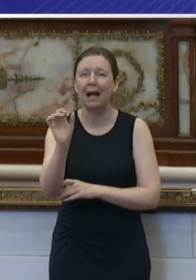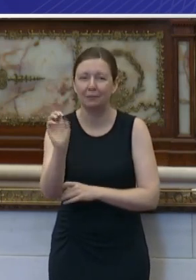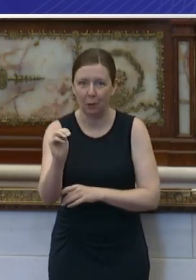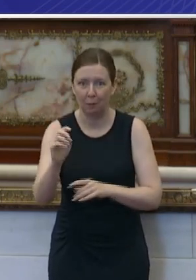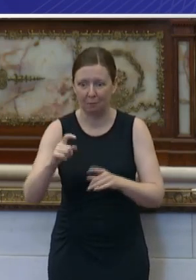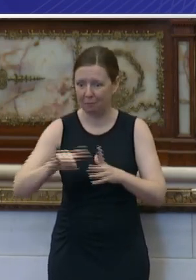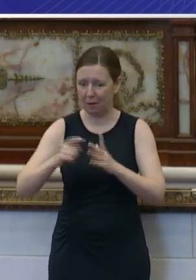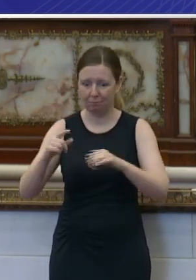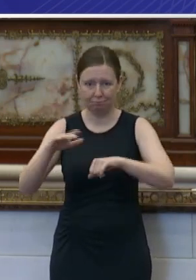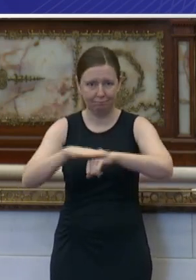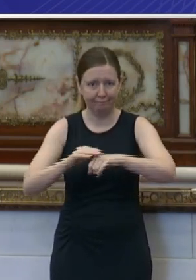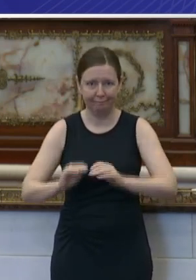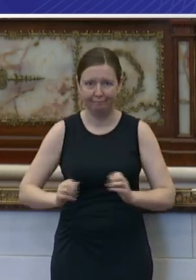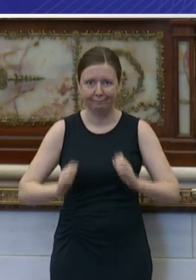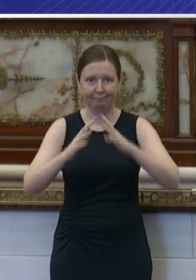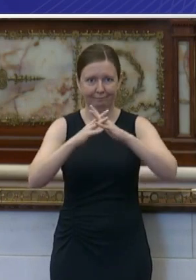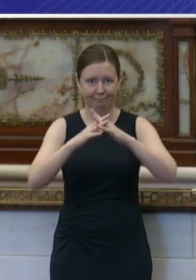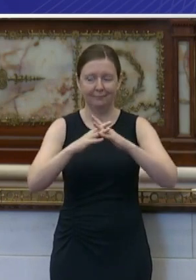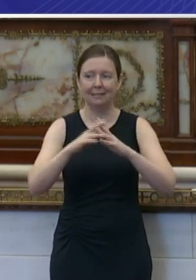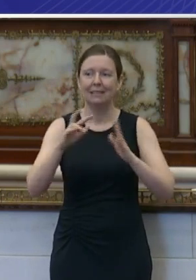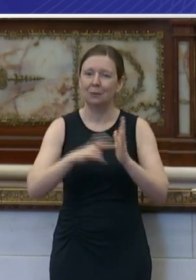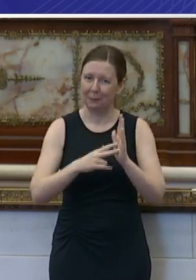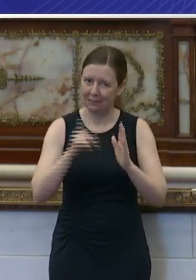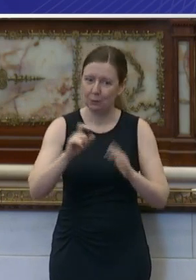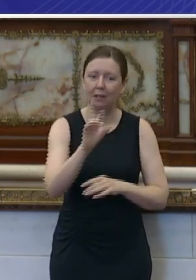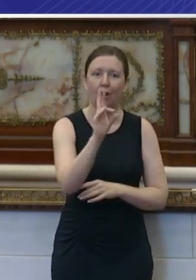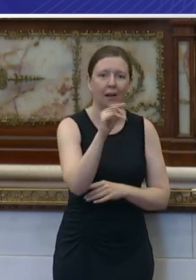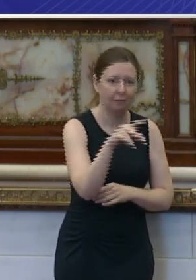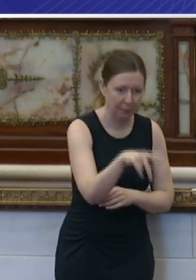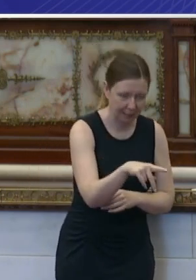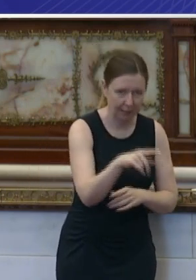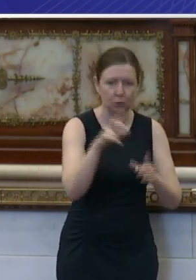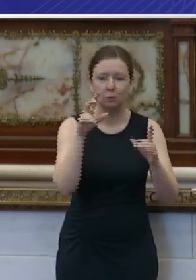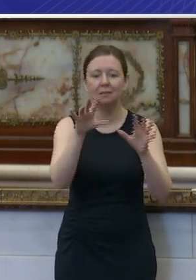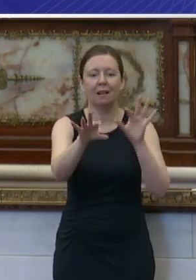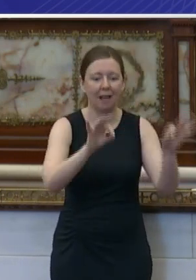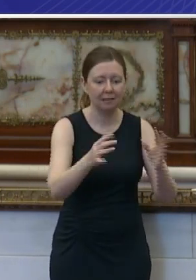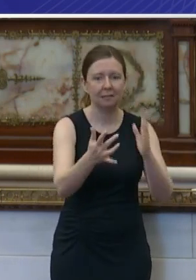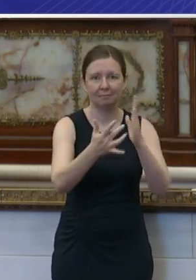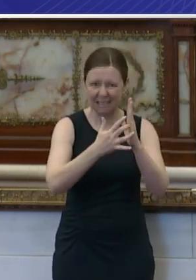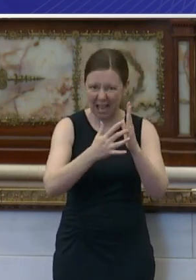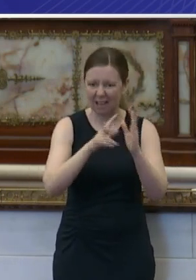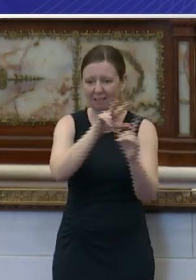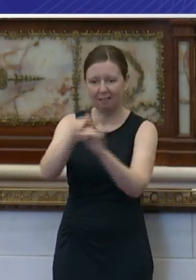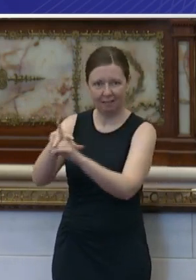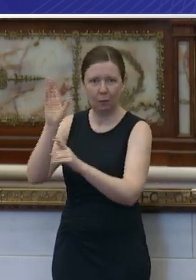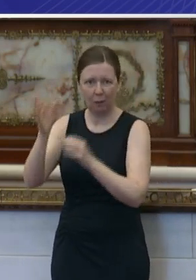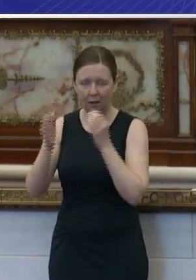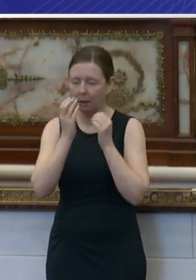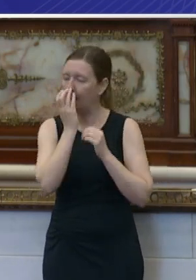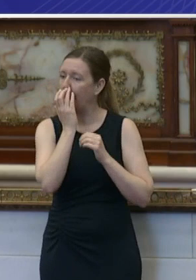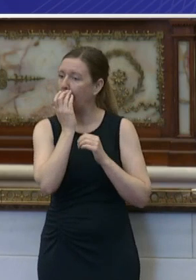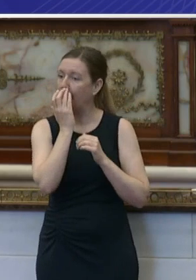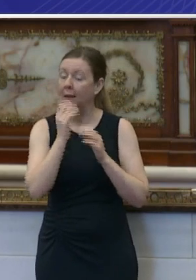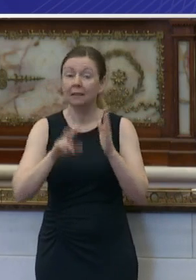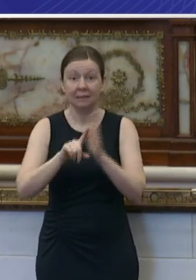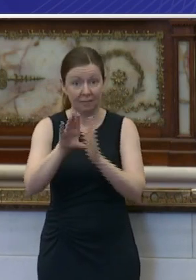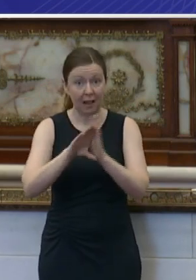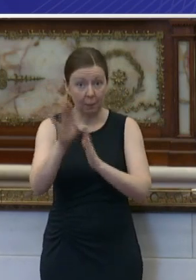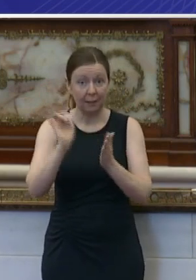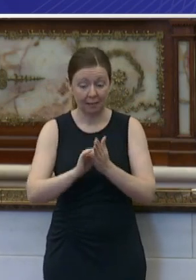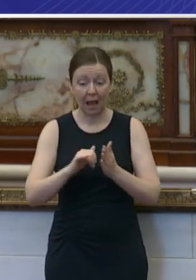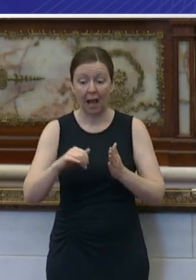issue a major technology RFP to select a platform that will fit our needs. it is likely that the process of developing this portable